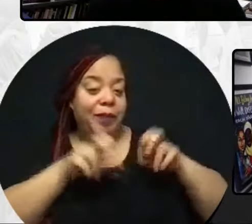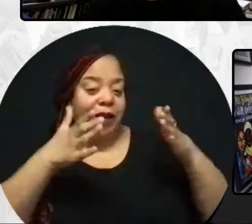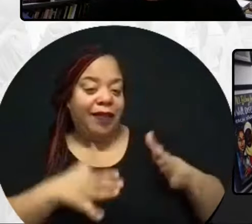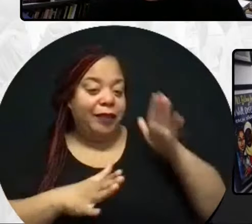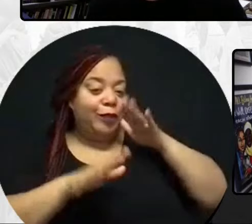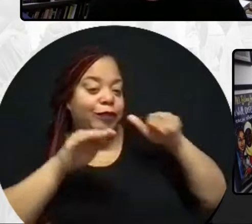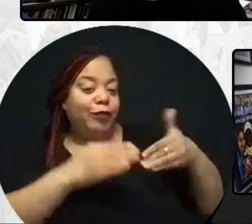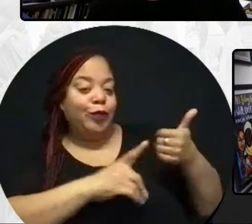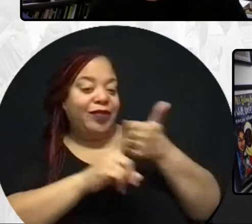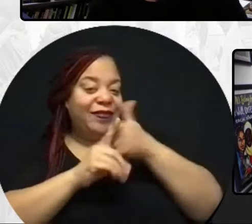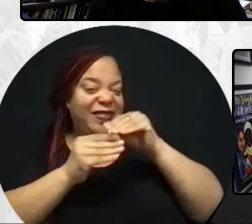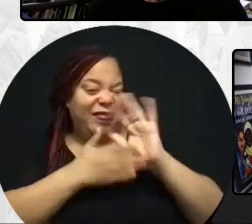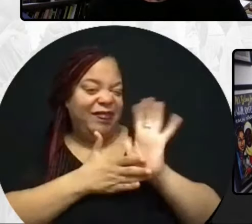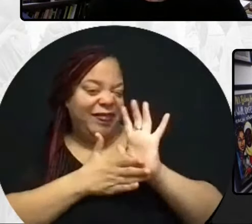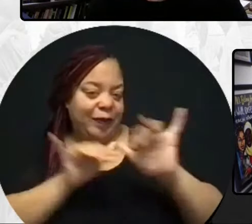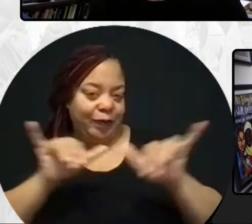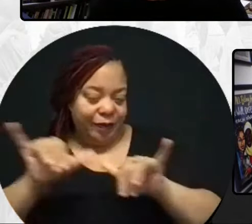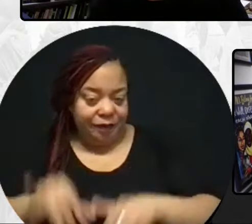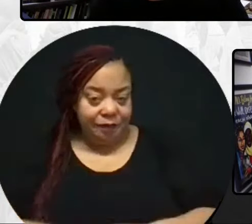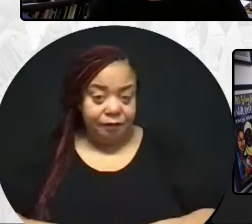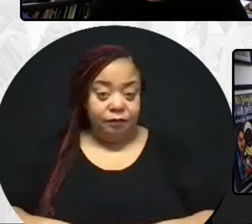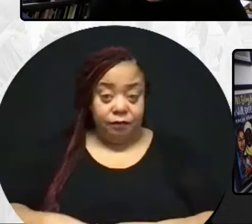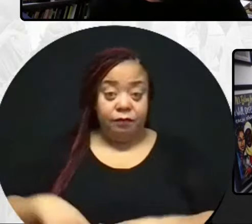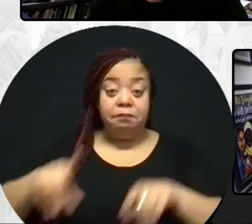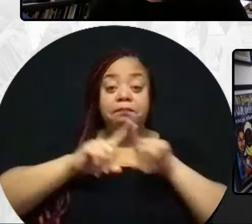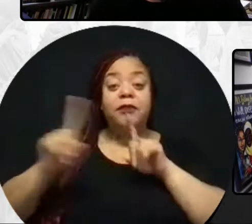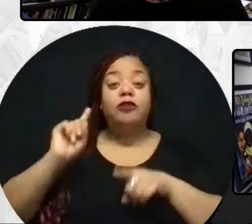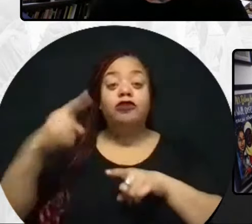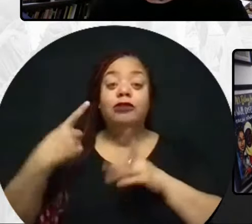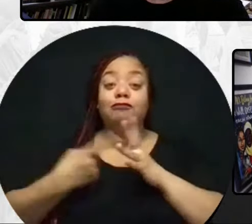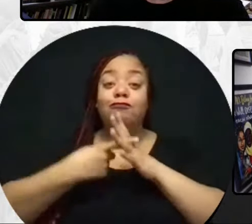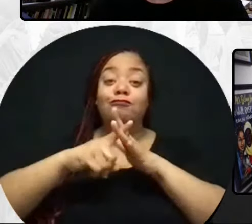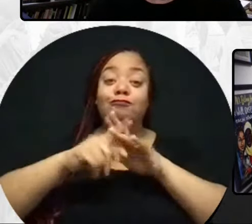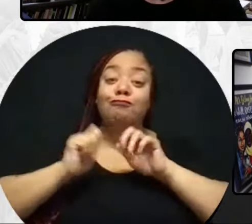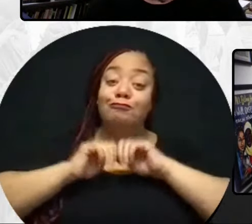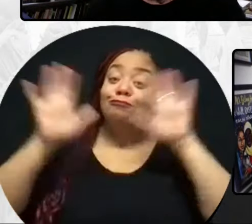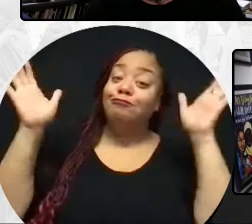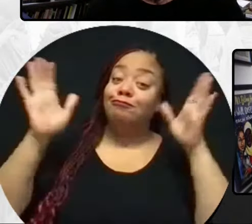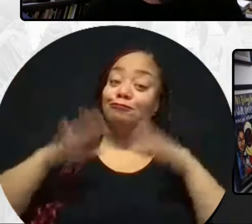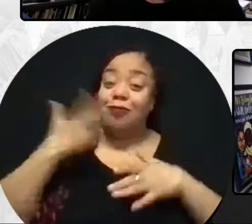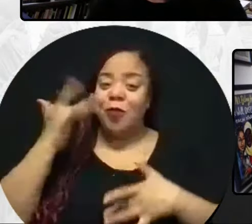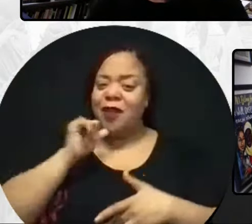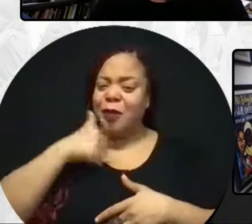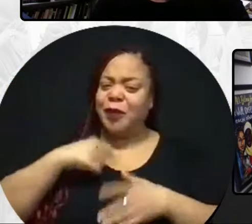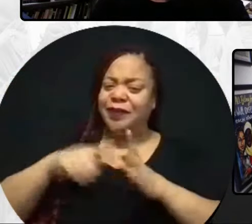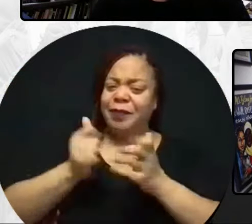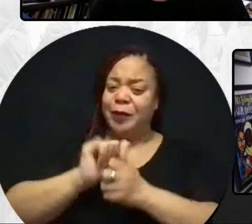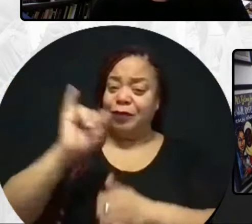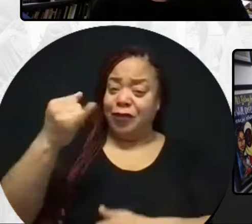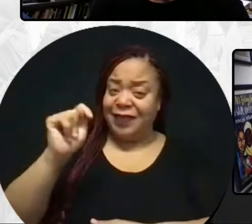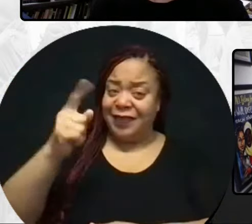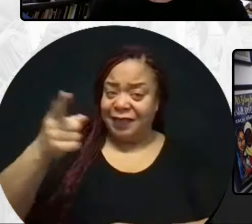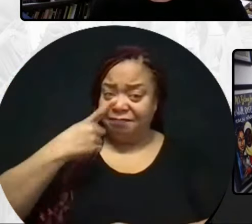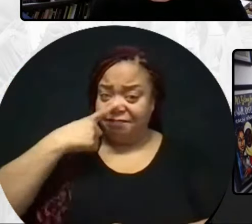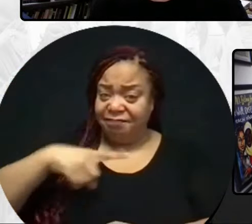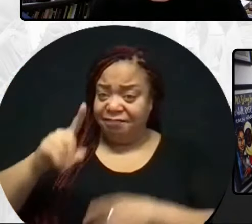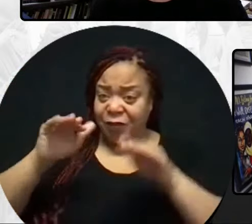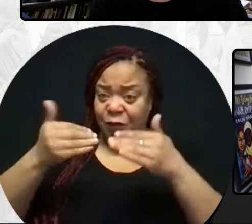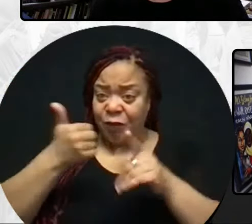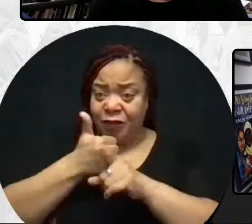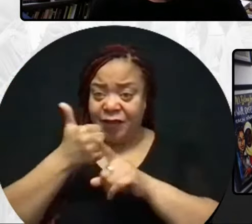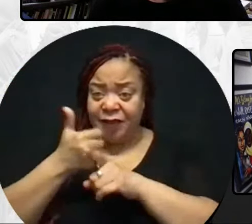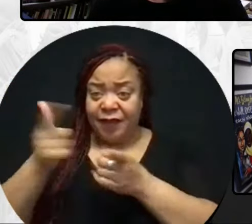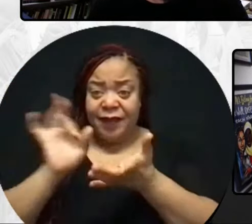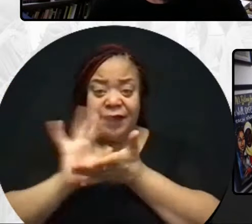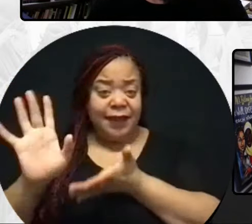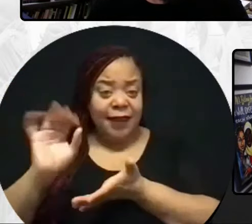Thank you, Charlotte. Thanks, everyone, for joining us. And thank you to the organizers, the folks in the